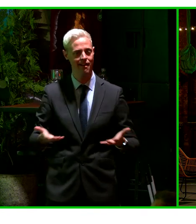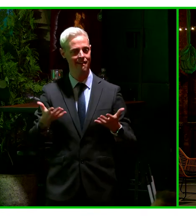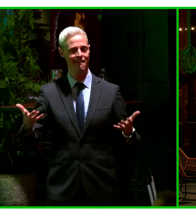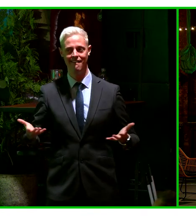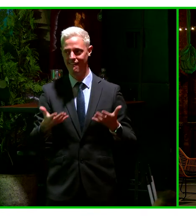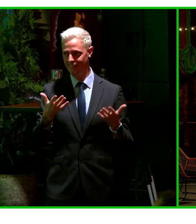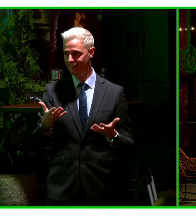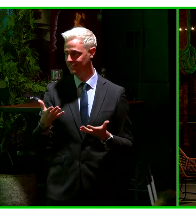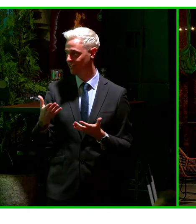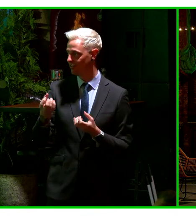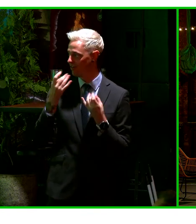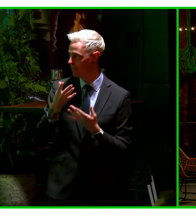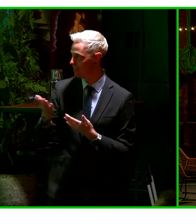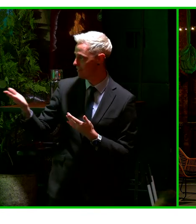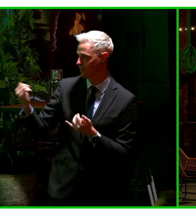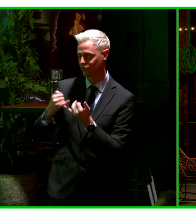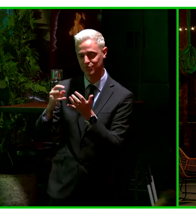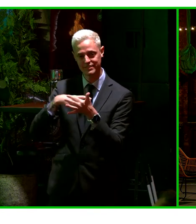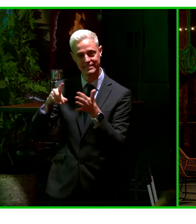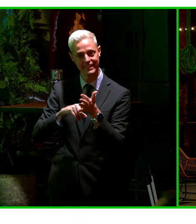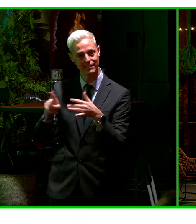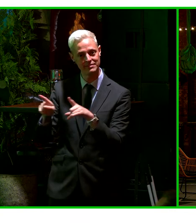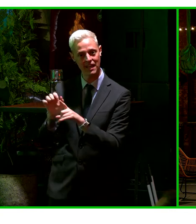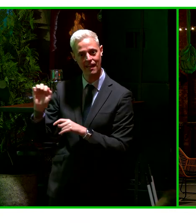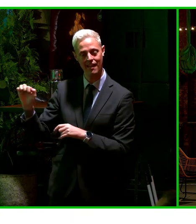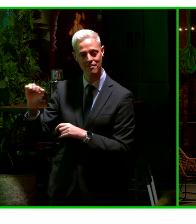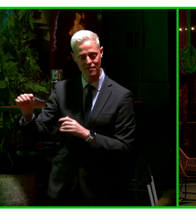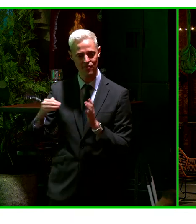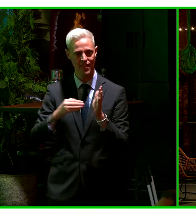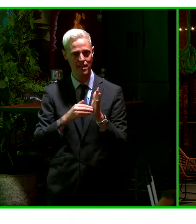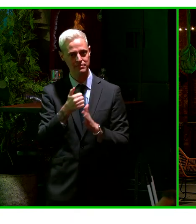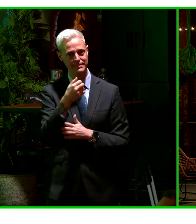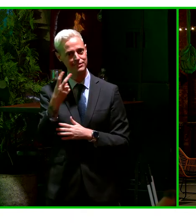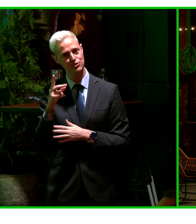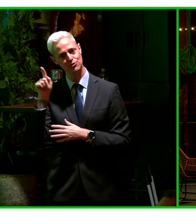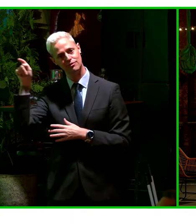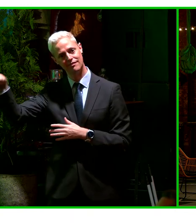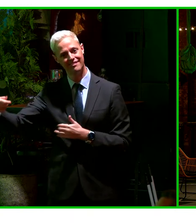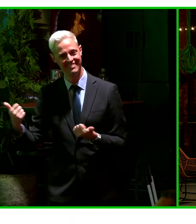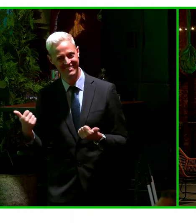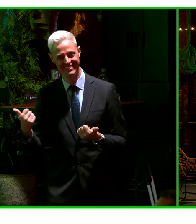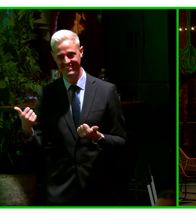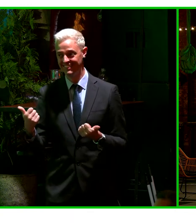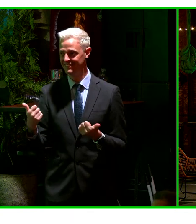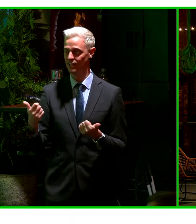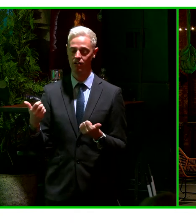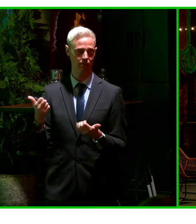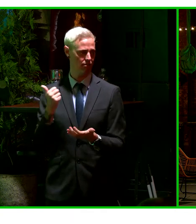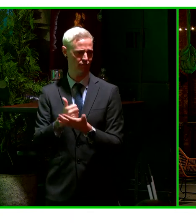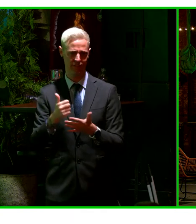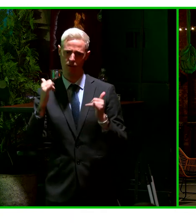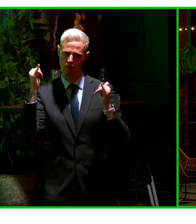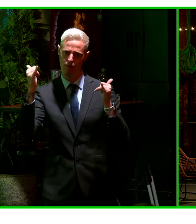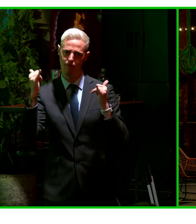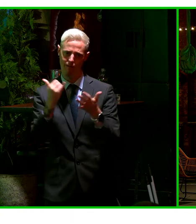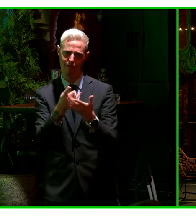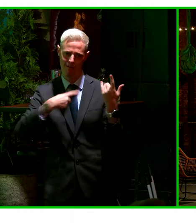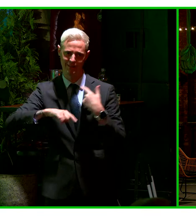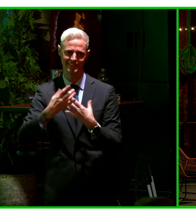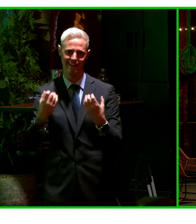Steve? That's true of your end of the M62 as well. We are known for having a good time, and I think we